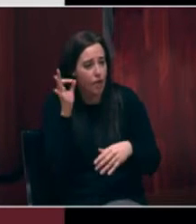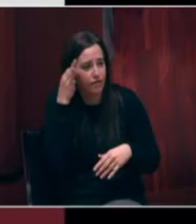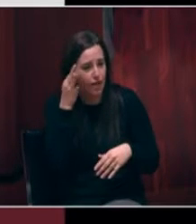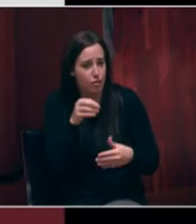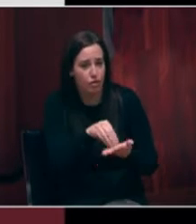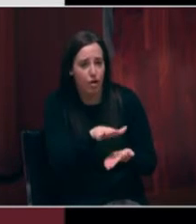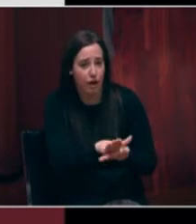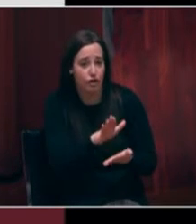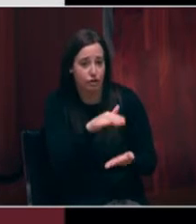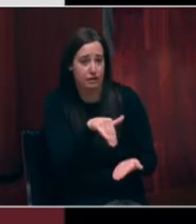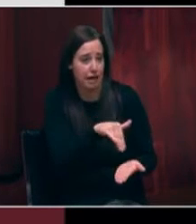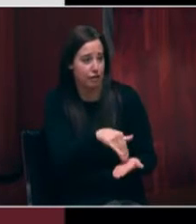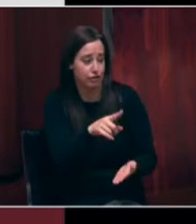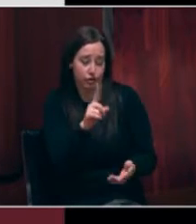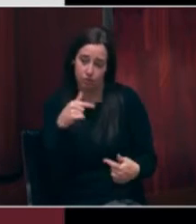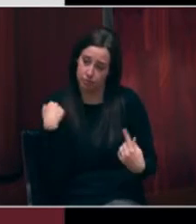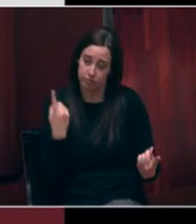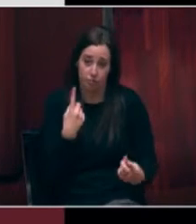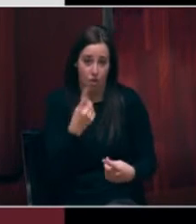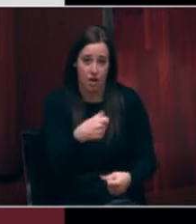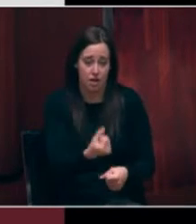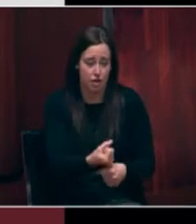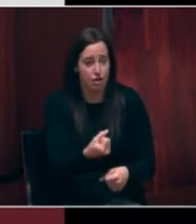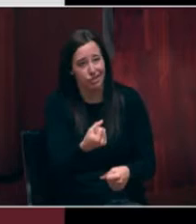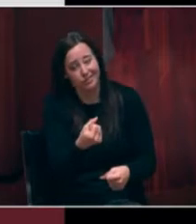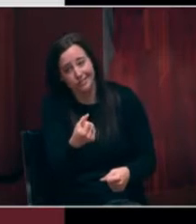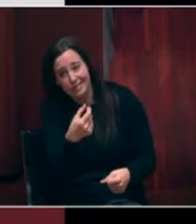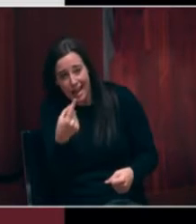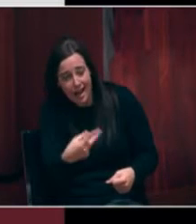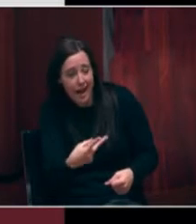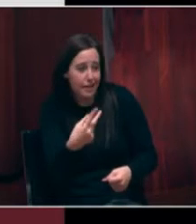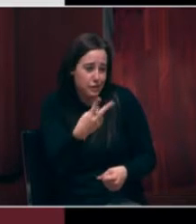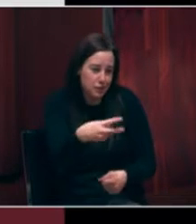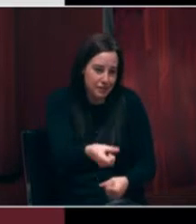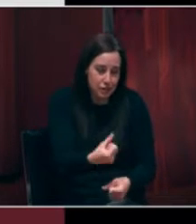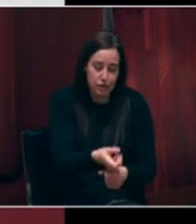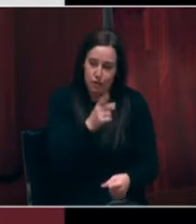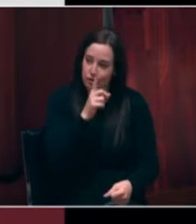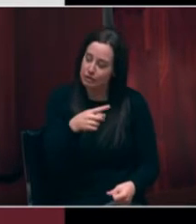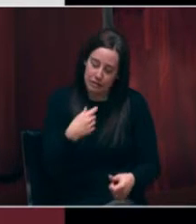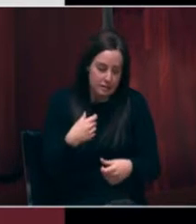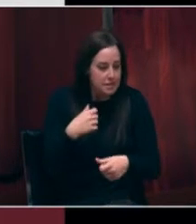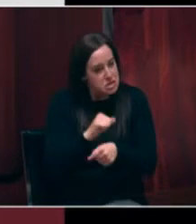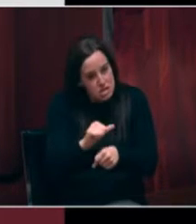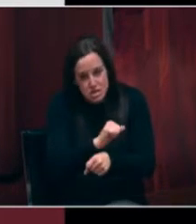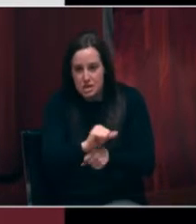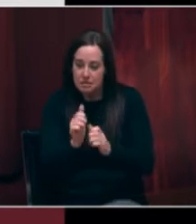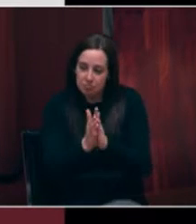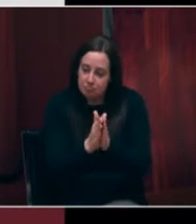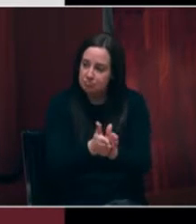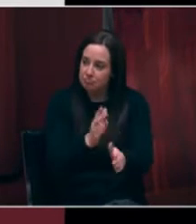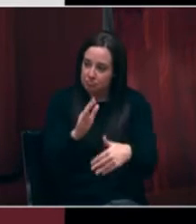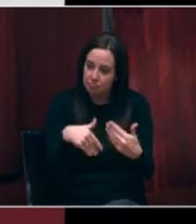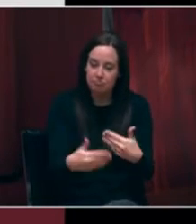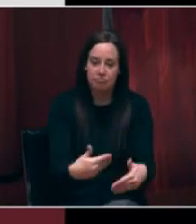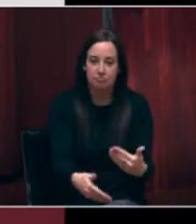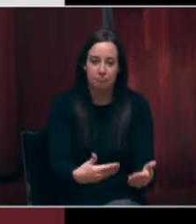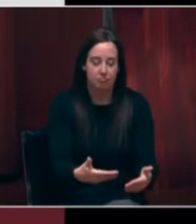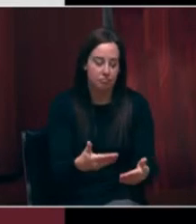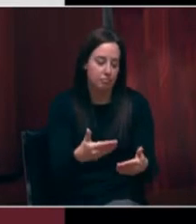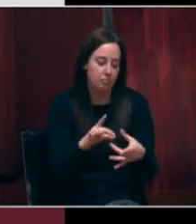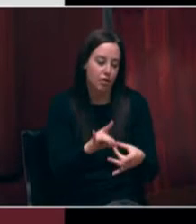the last year and a half, 2 years, have really stepped up their game in terms of